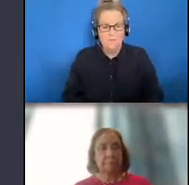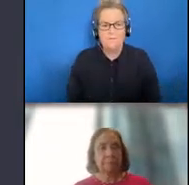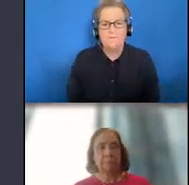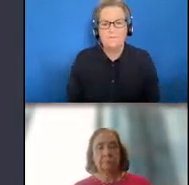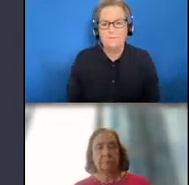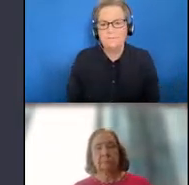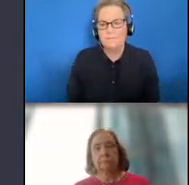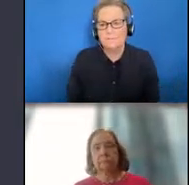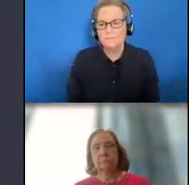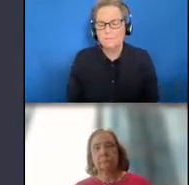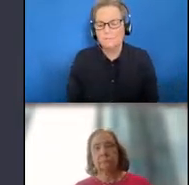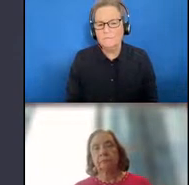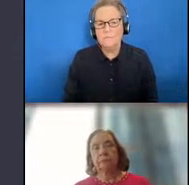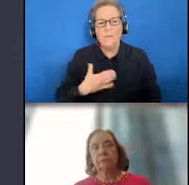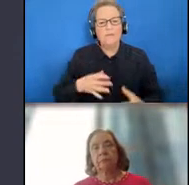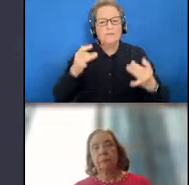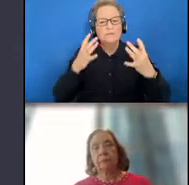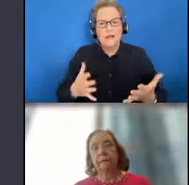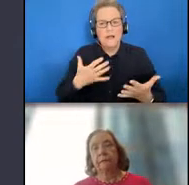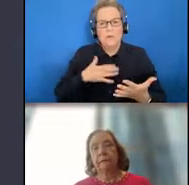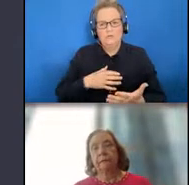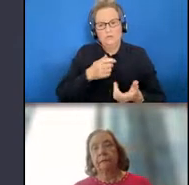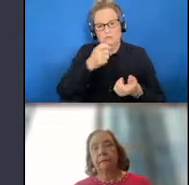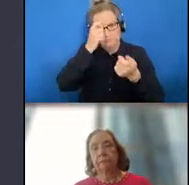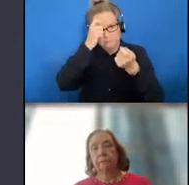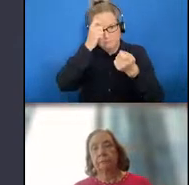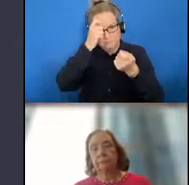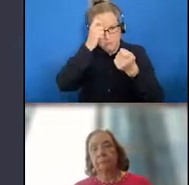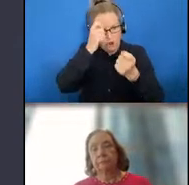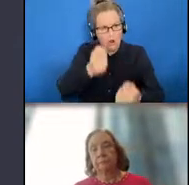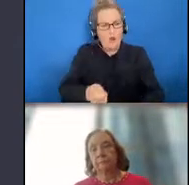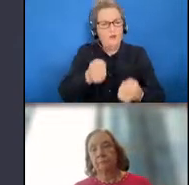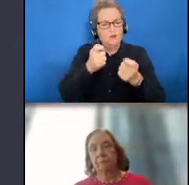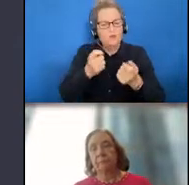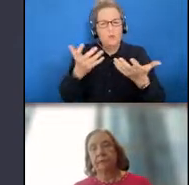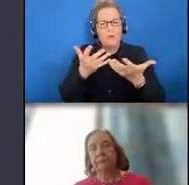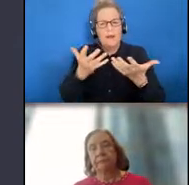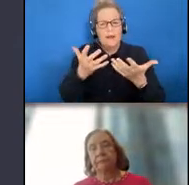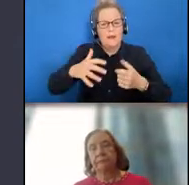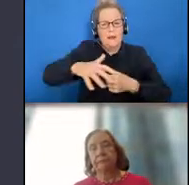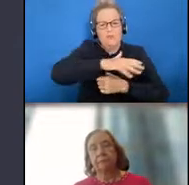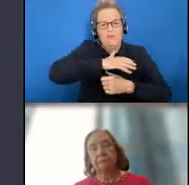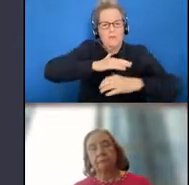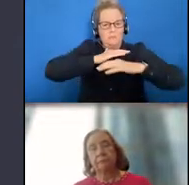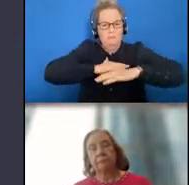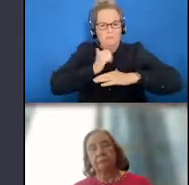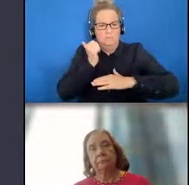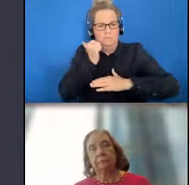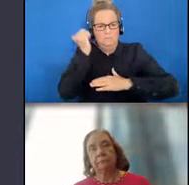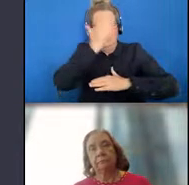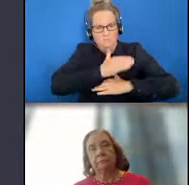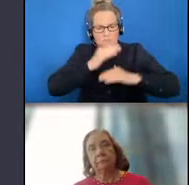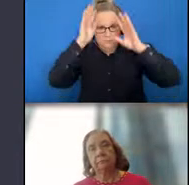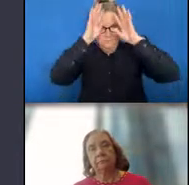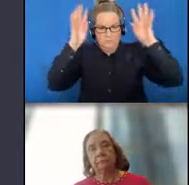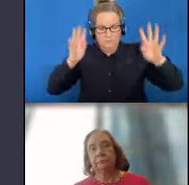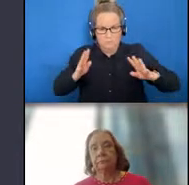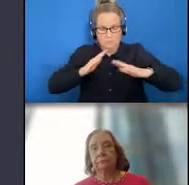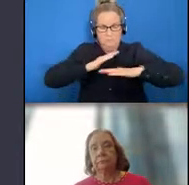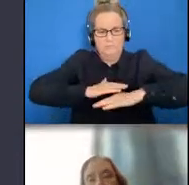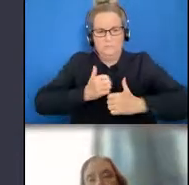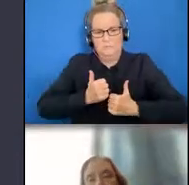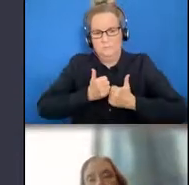would like to begin by acknowledging that I'm meeting you all from the lands of the Wurundjeri people of the Yuin Nation. I also acknowledge